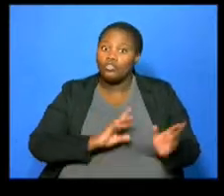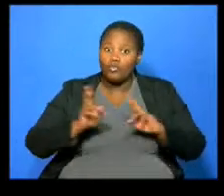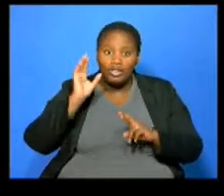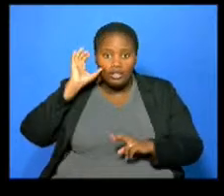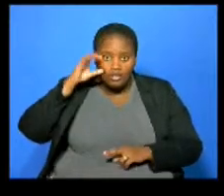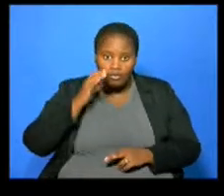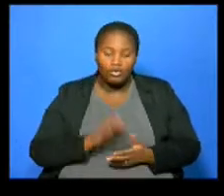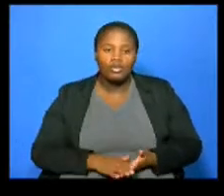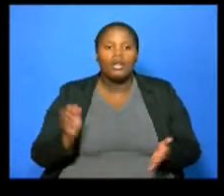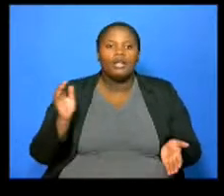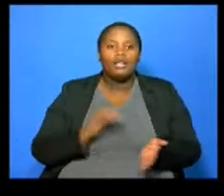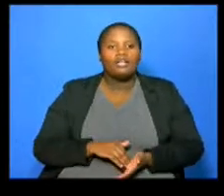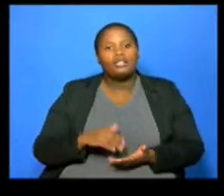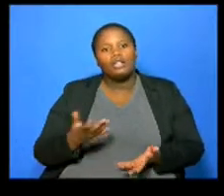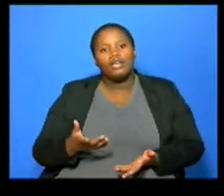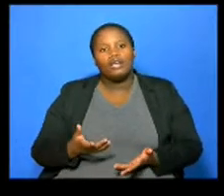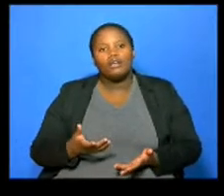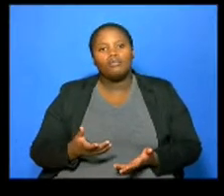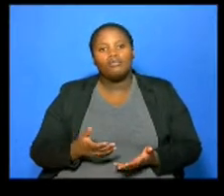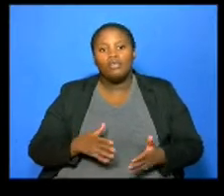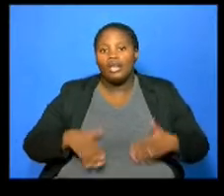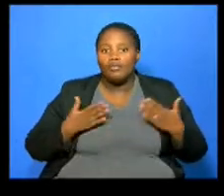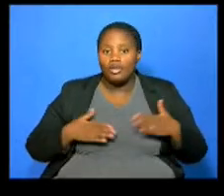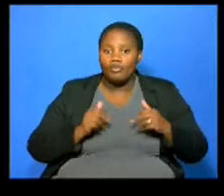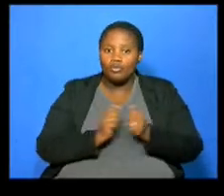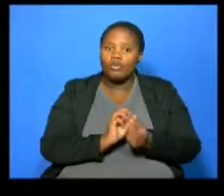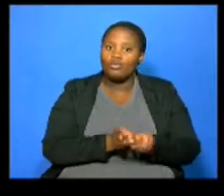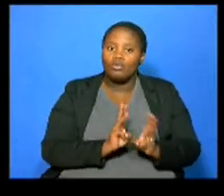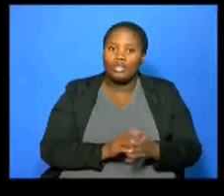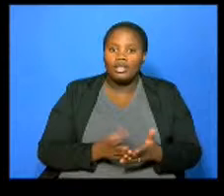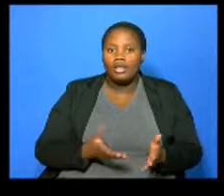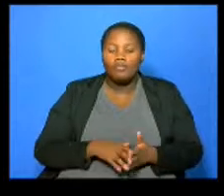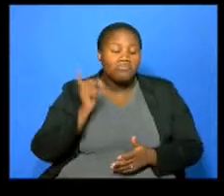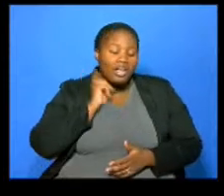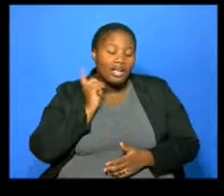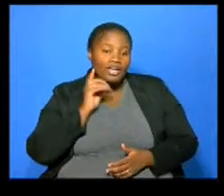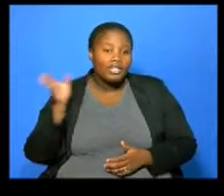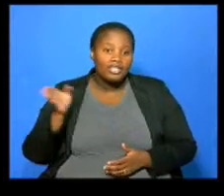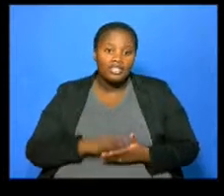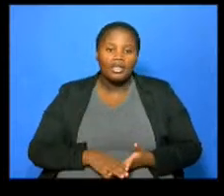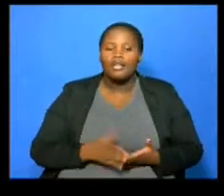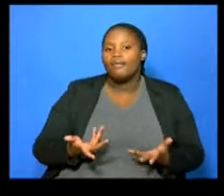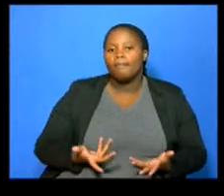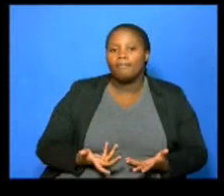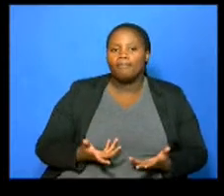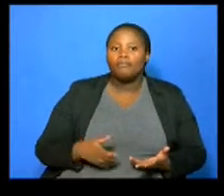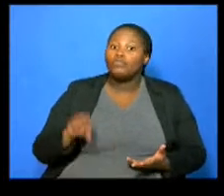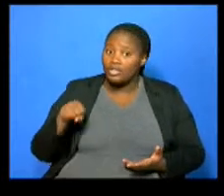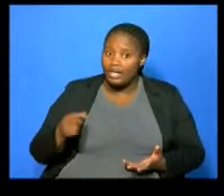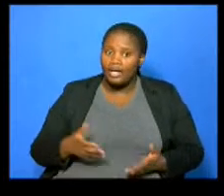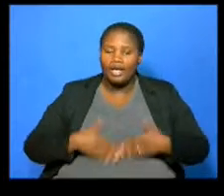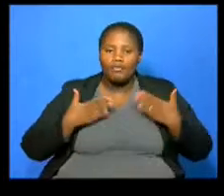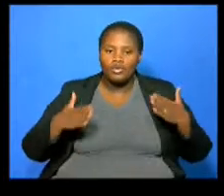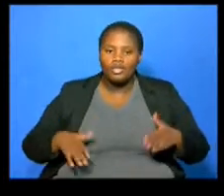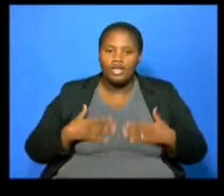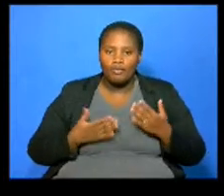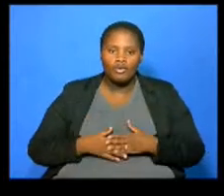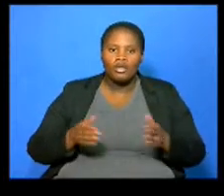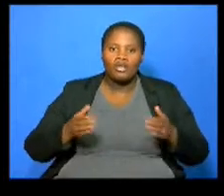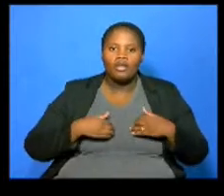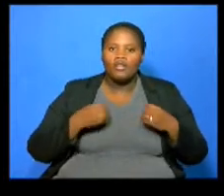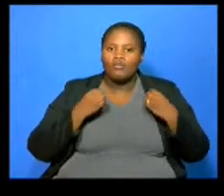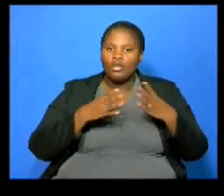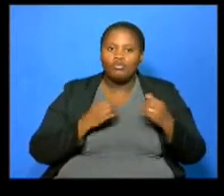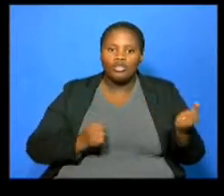tomorrow. And it's interesting in the weather. It's nice and slippery out there, right in the forest. And so happy to have so